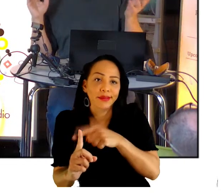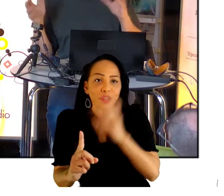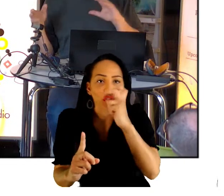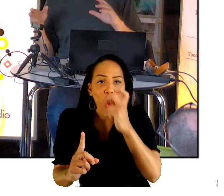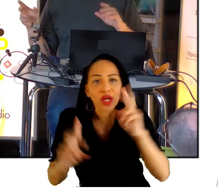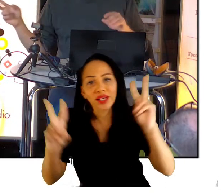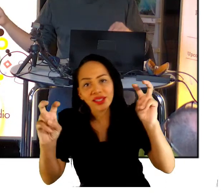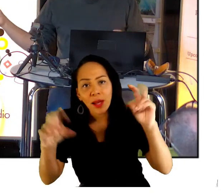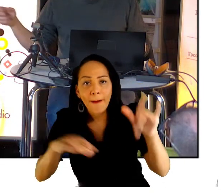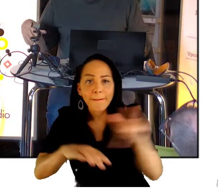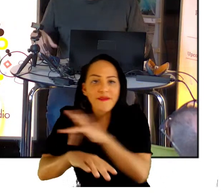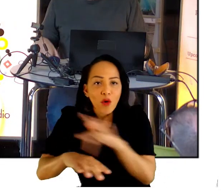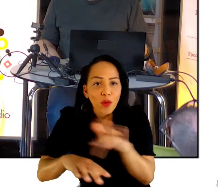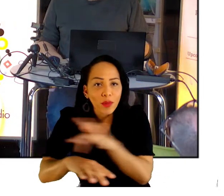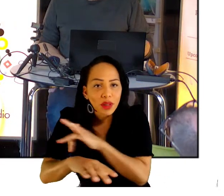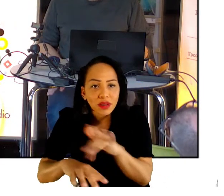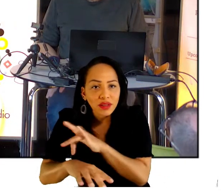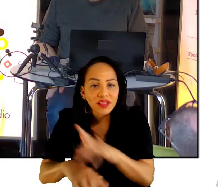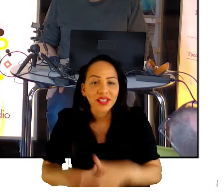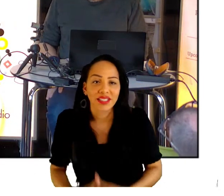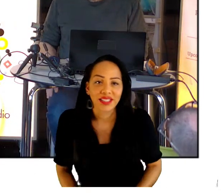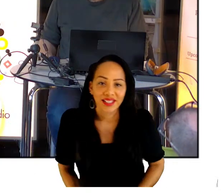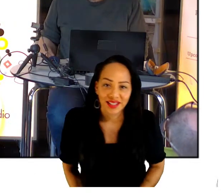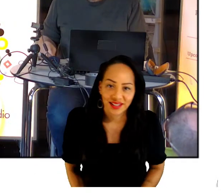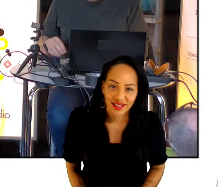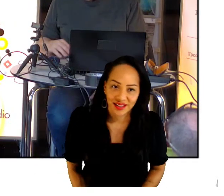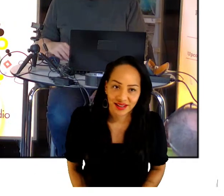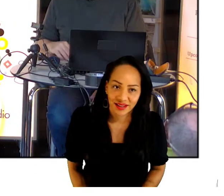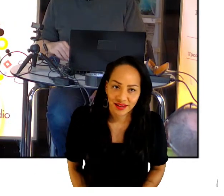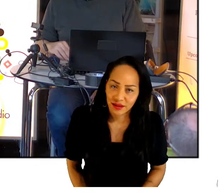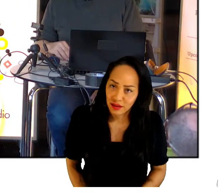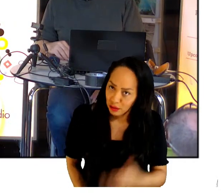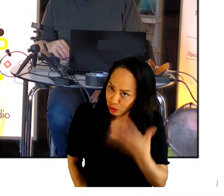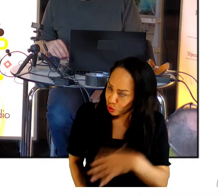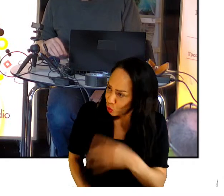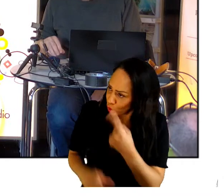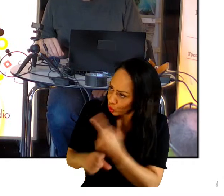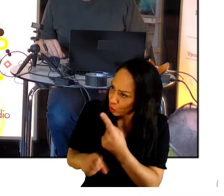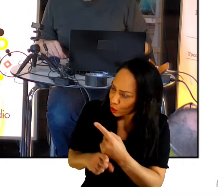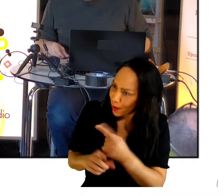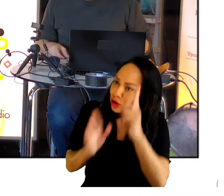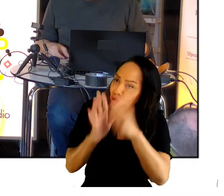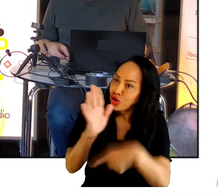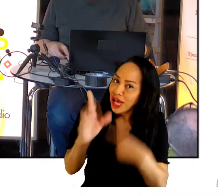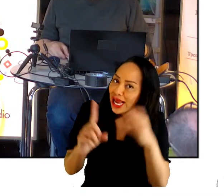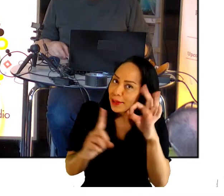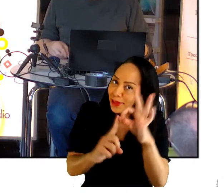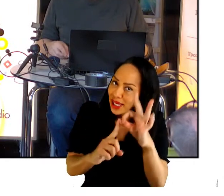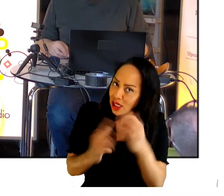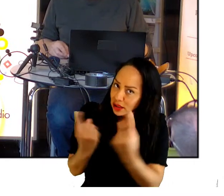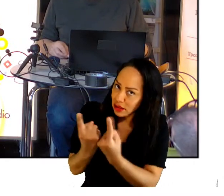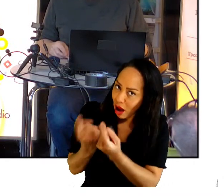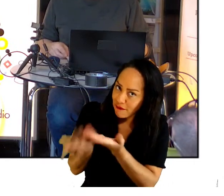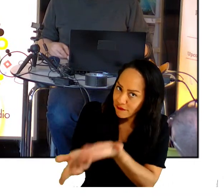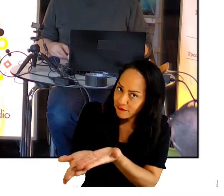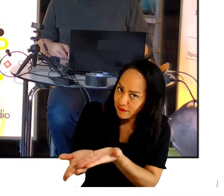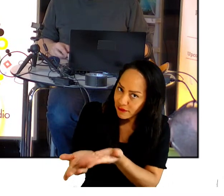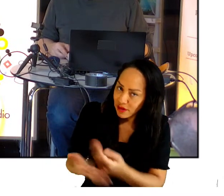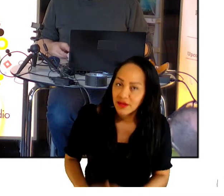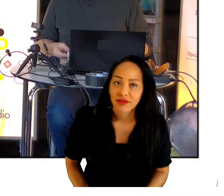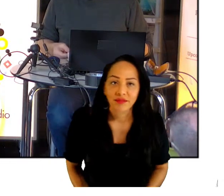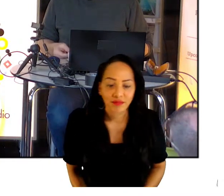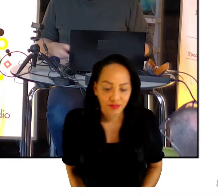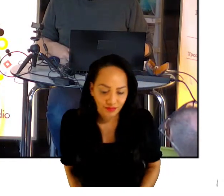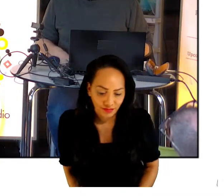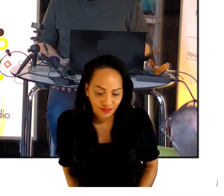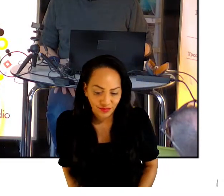mix. Do you want to talk about JP's stuff? Yeah. So we really love, one of the things that brought